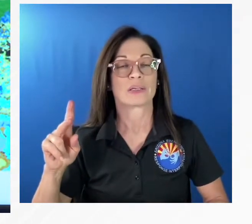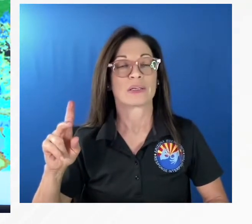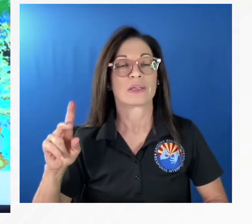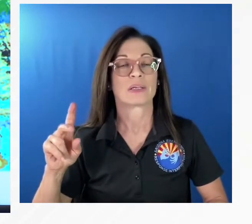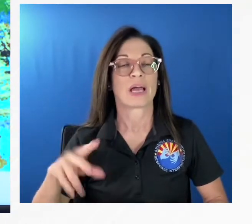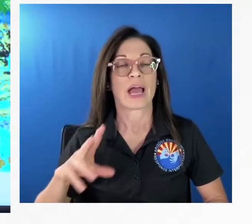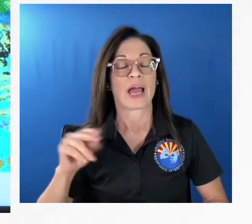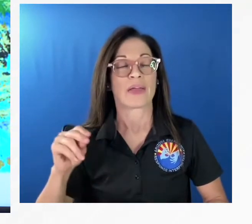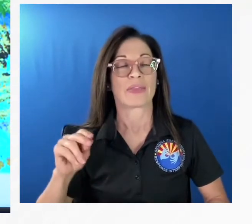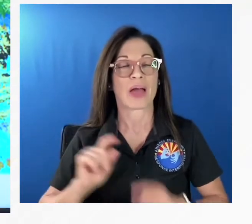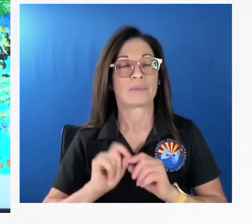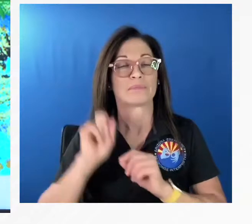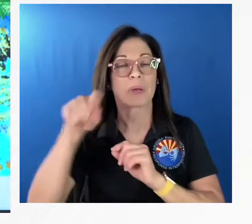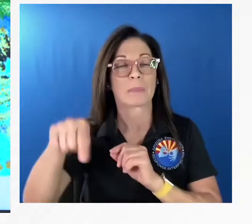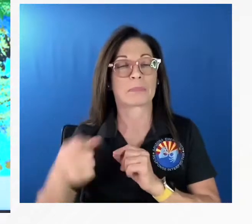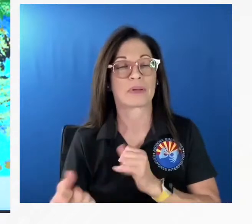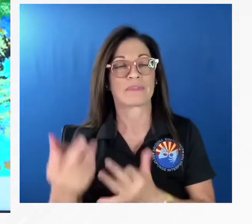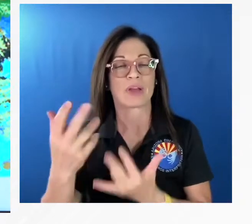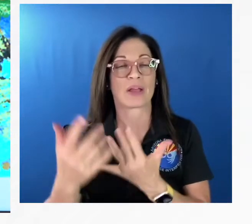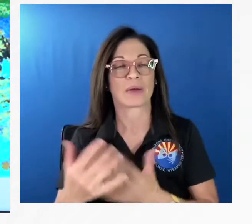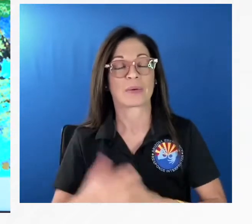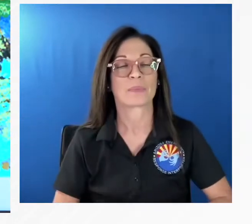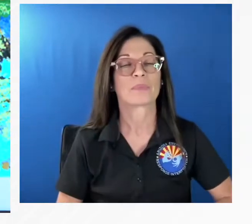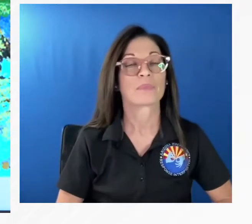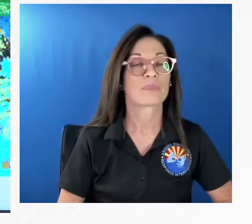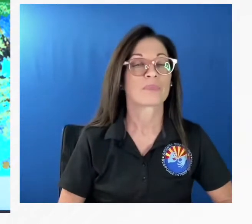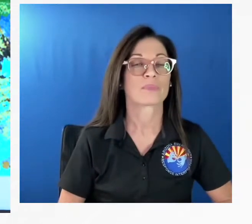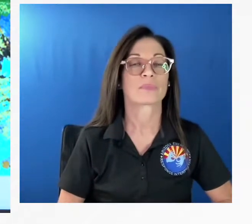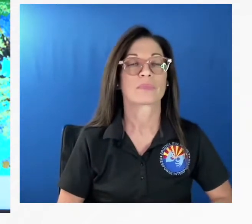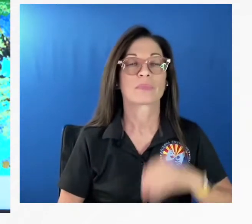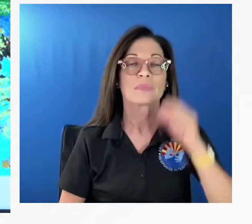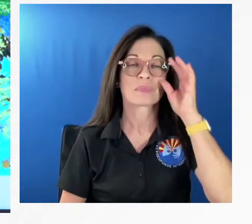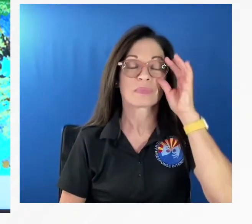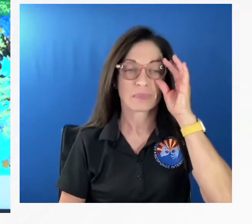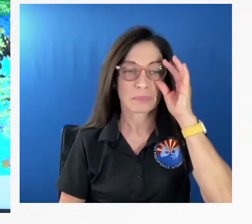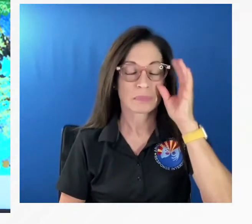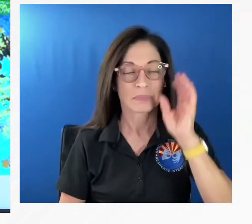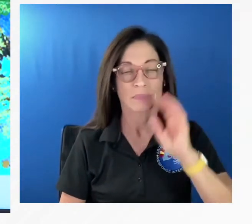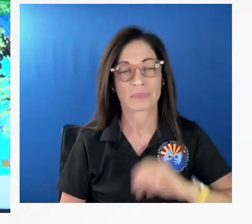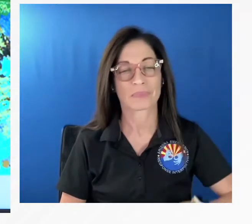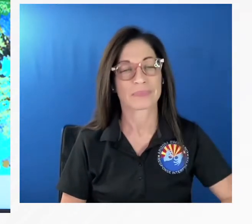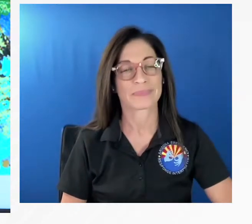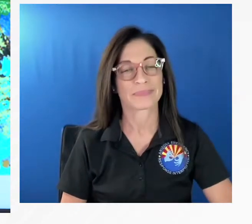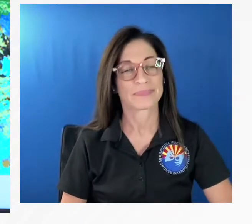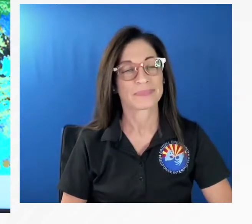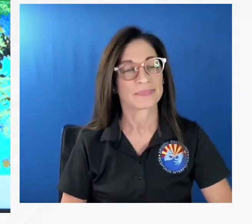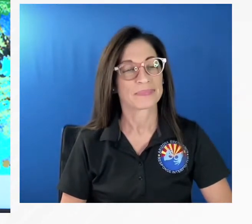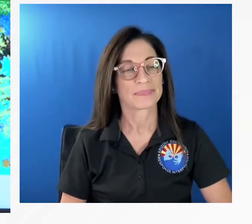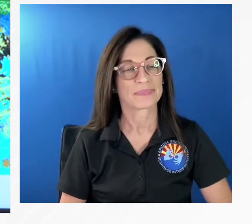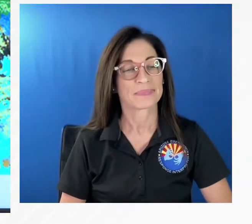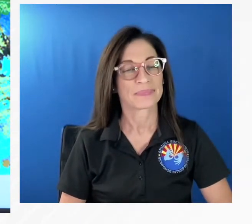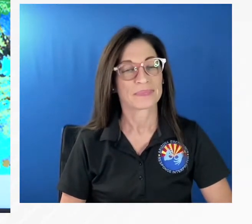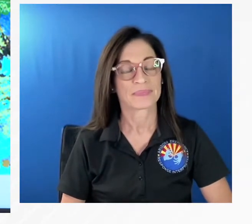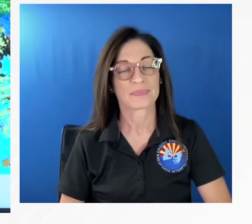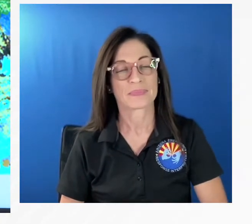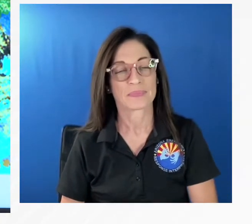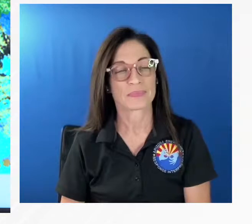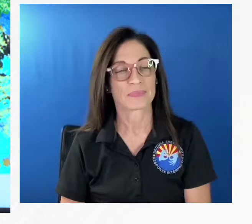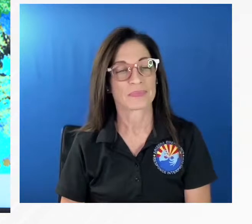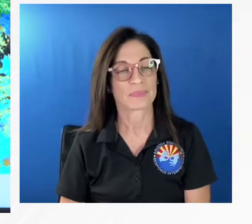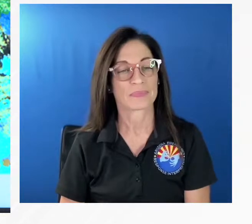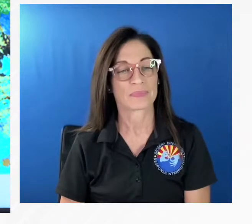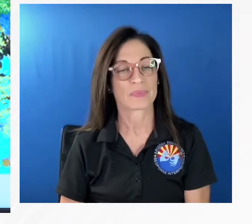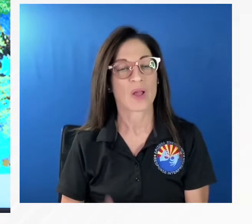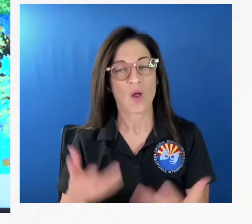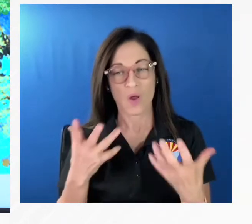fire that we've been talking about is this piece right there. And then I wanted to put another slide with some fire history on